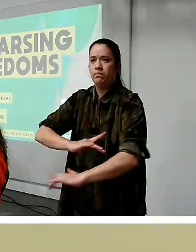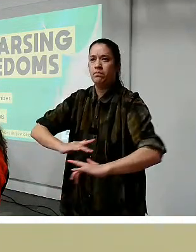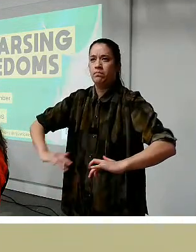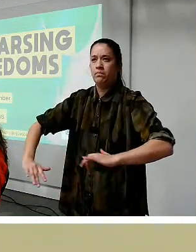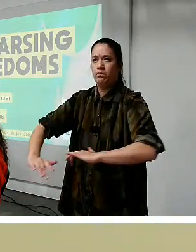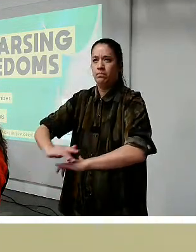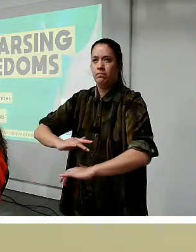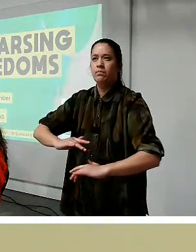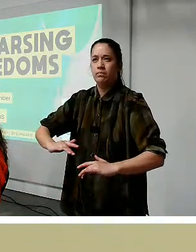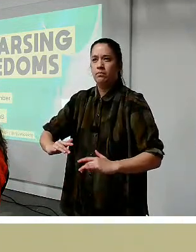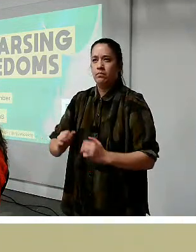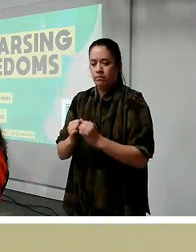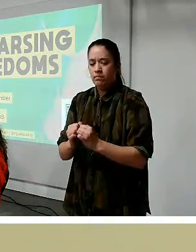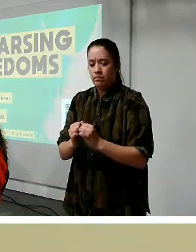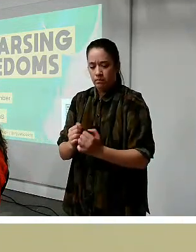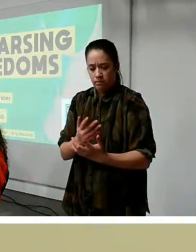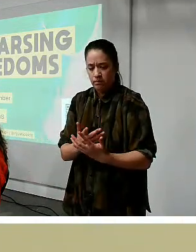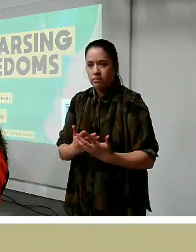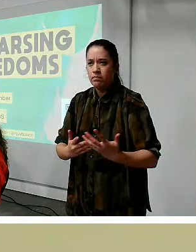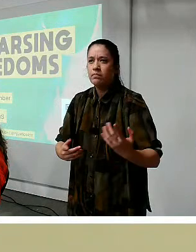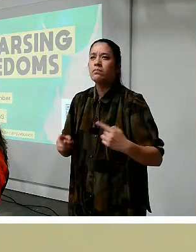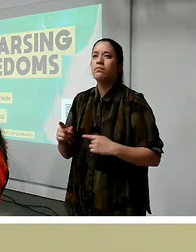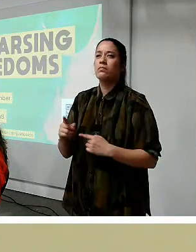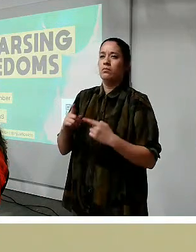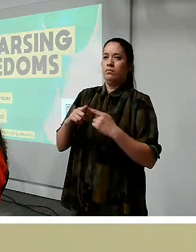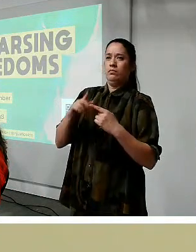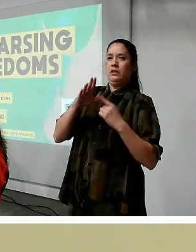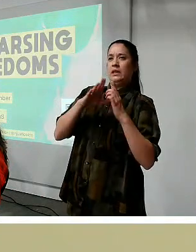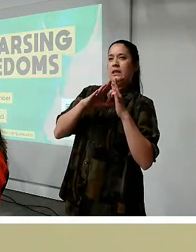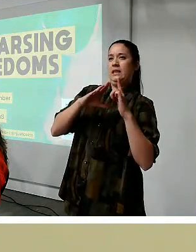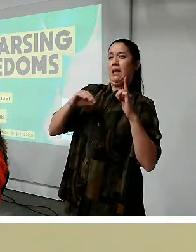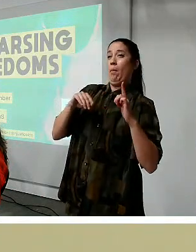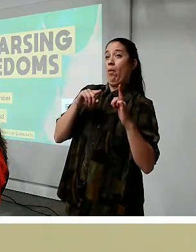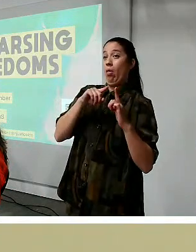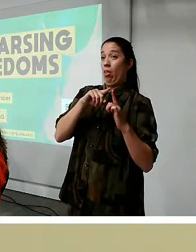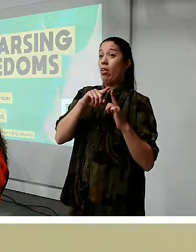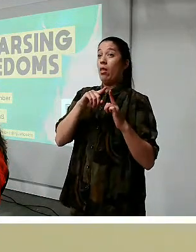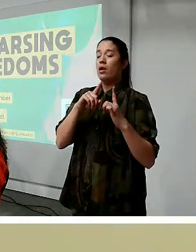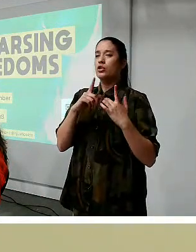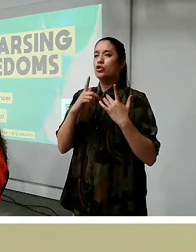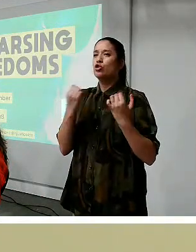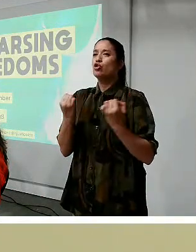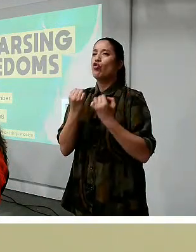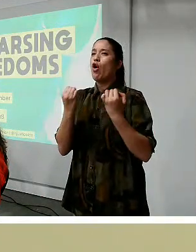self and our role in this place, in this world.